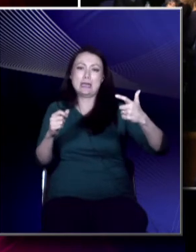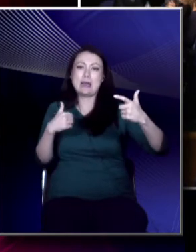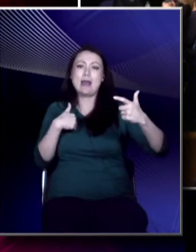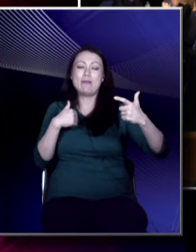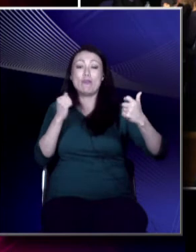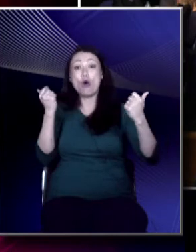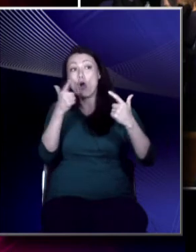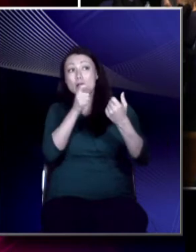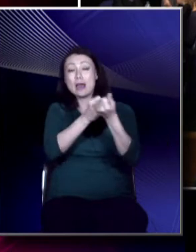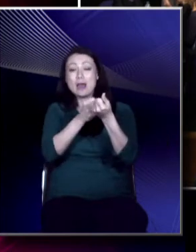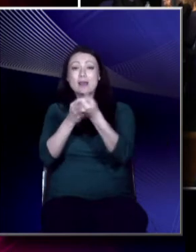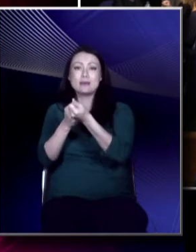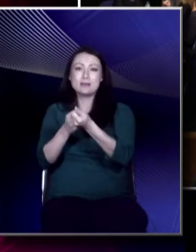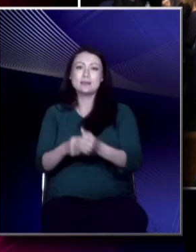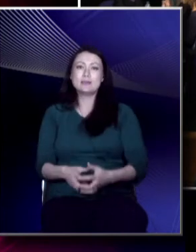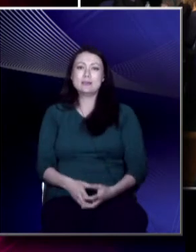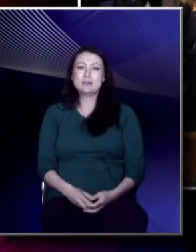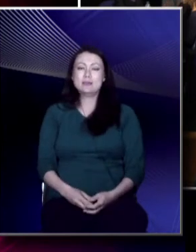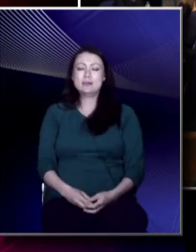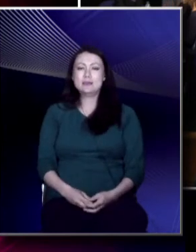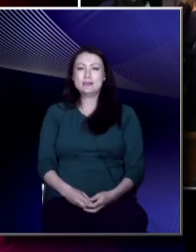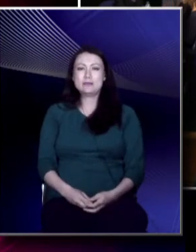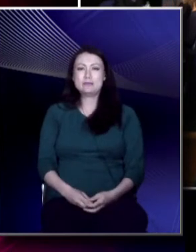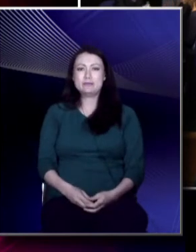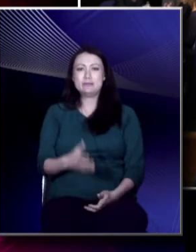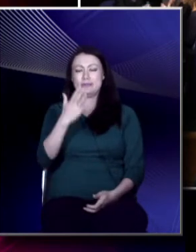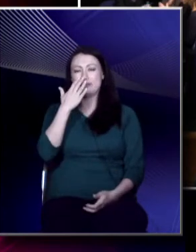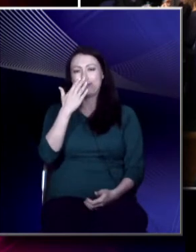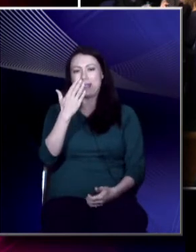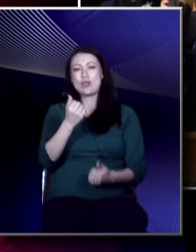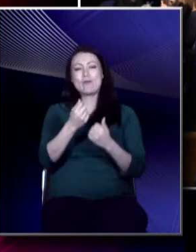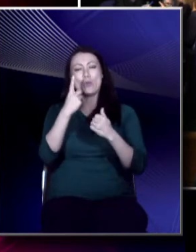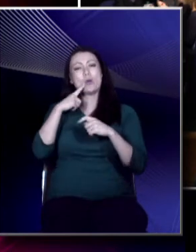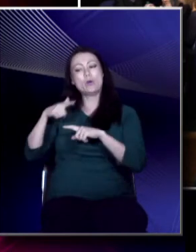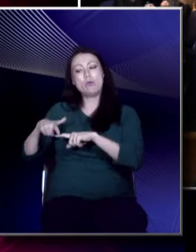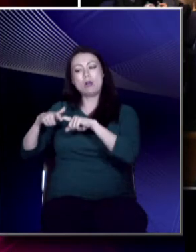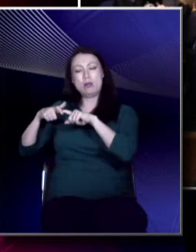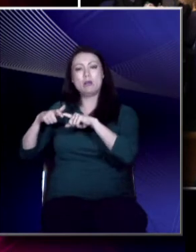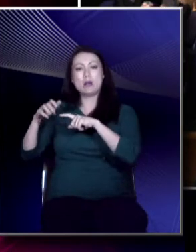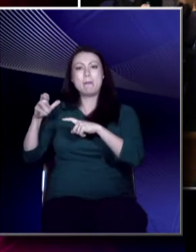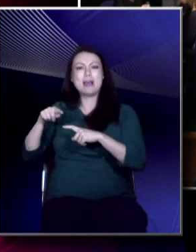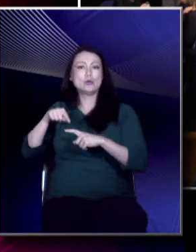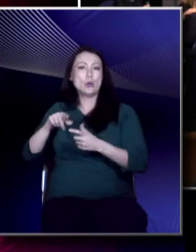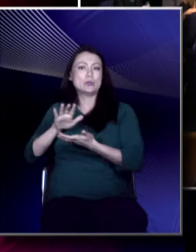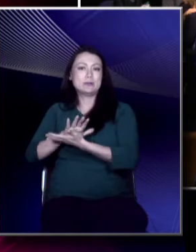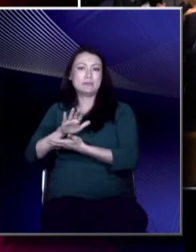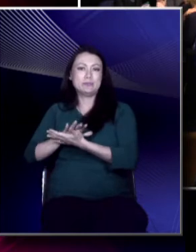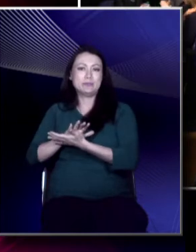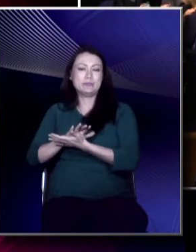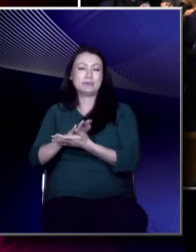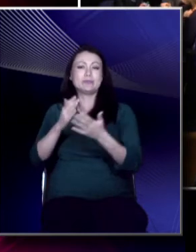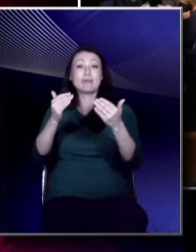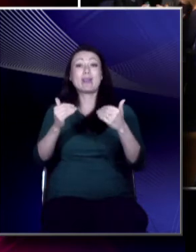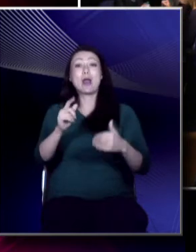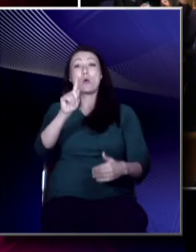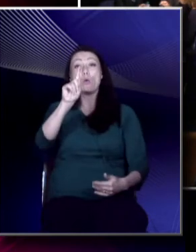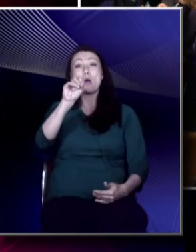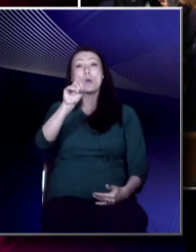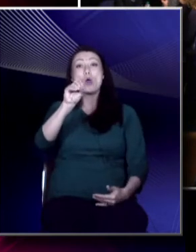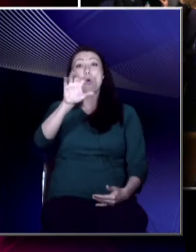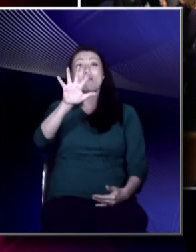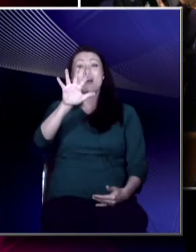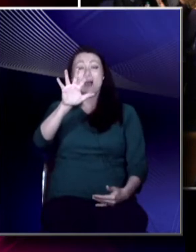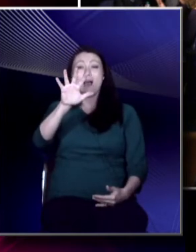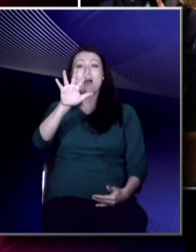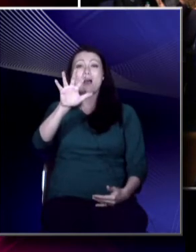Aye. Aye. Aye. Thank you, everybody. We'll come back to that one. Now I'm on agenda number 1.05,